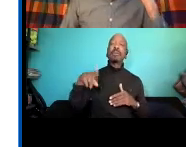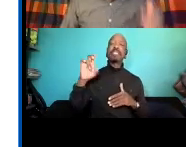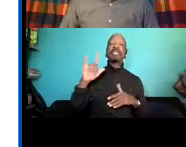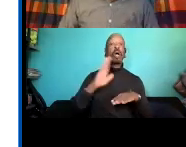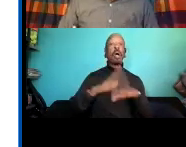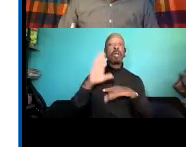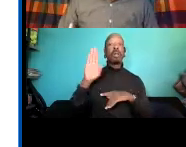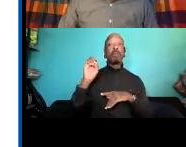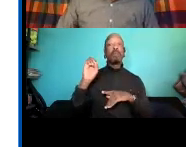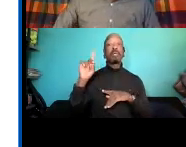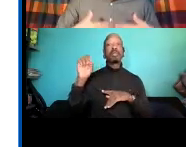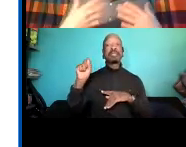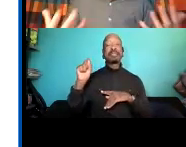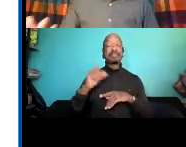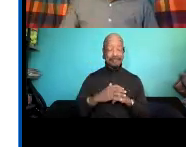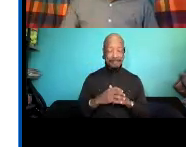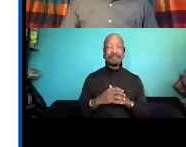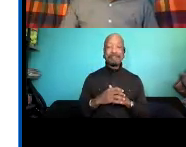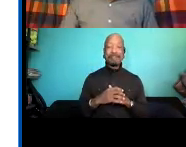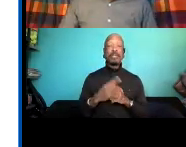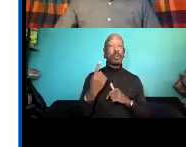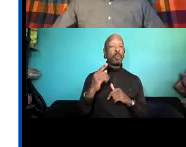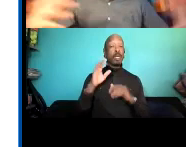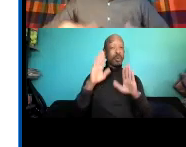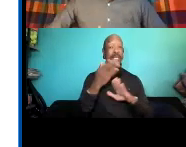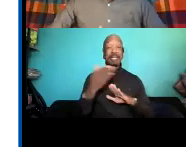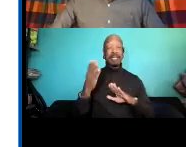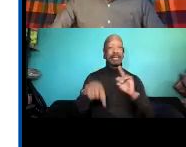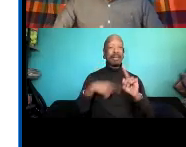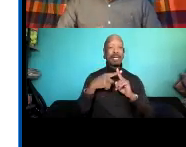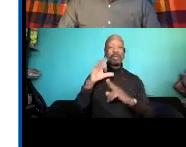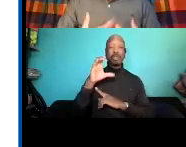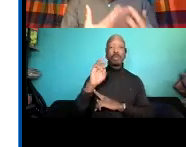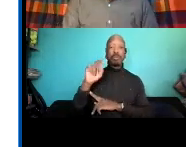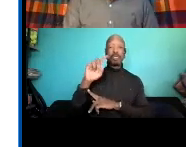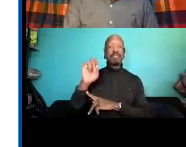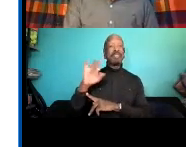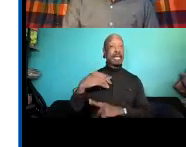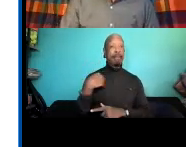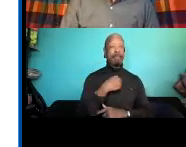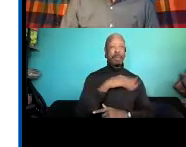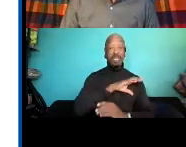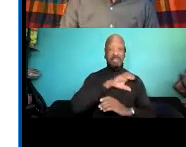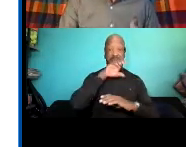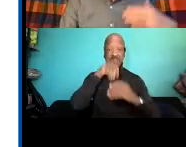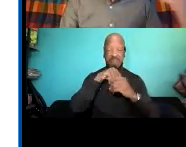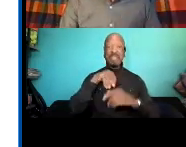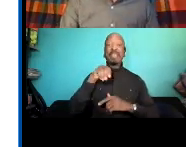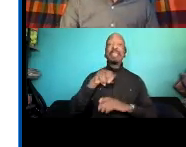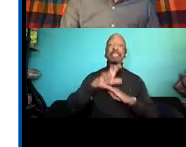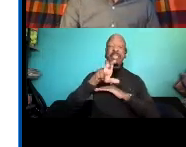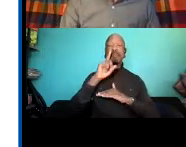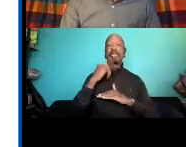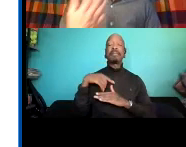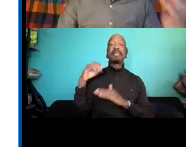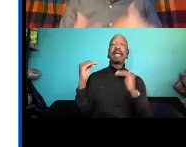And so one great thing about cooperatives is that all of that member investment can be equity on your books. You can leverage